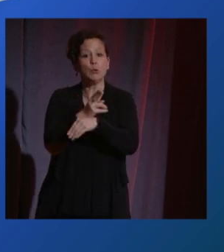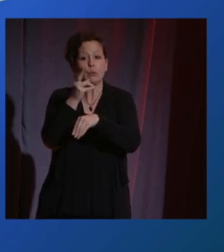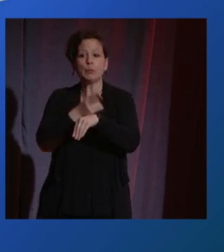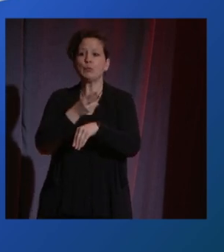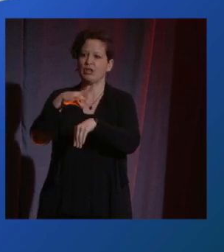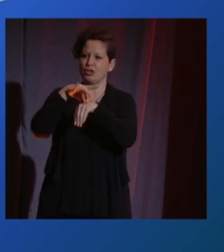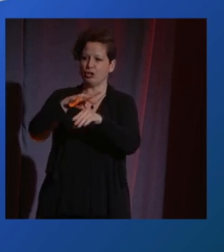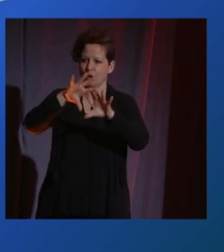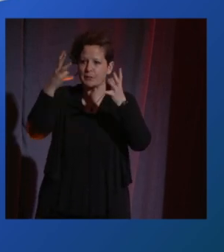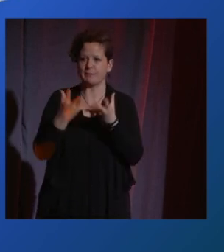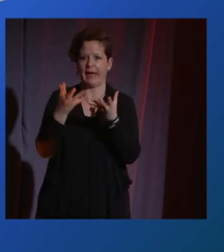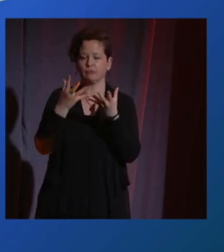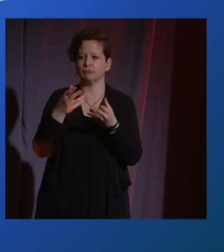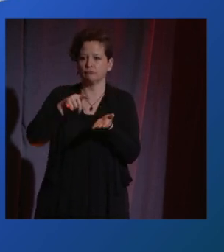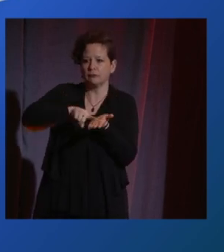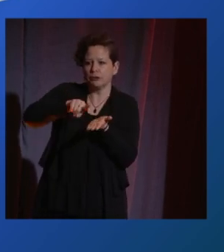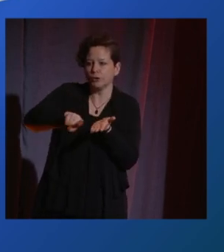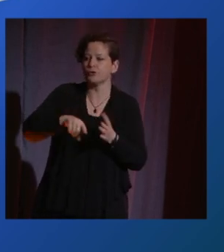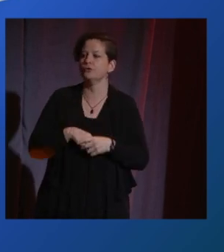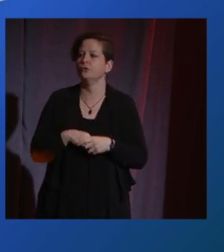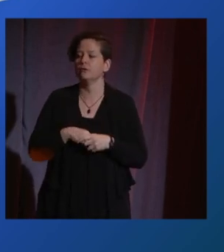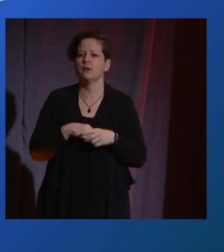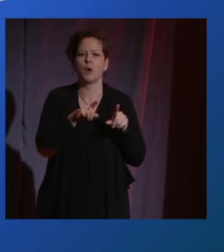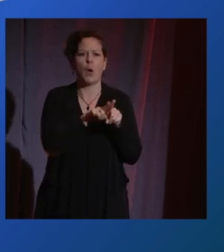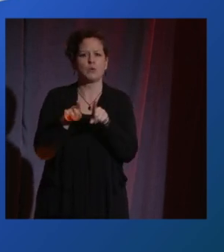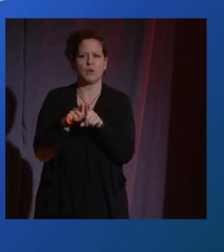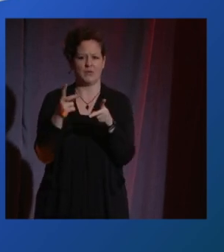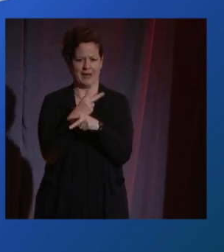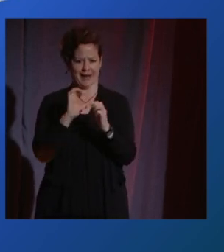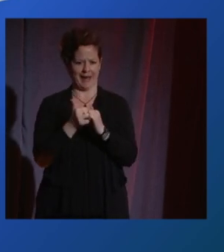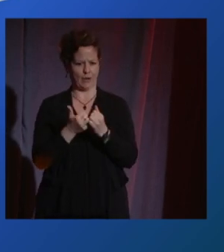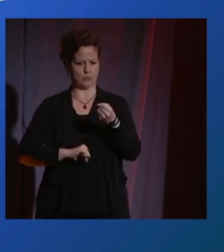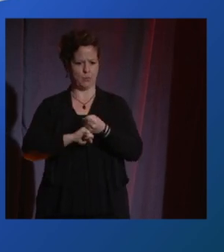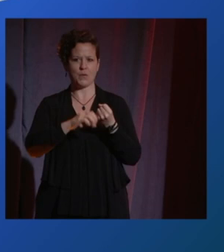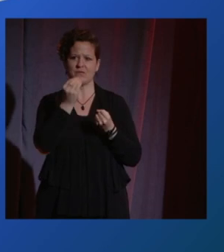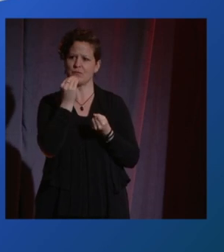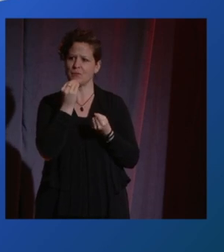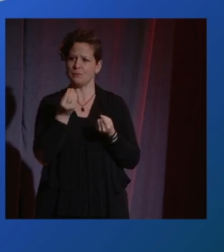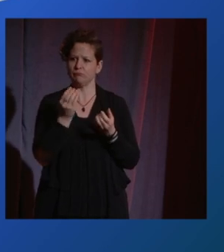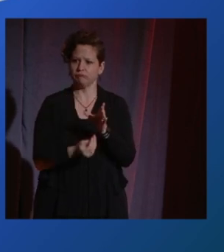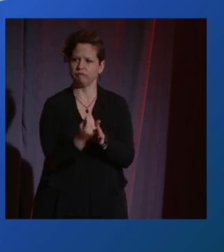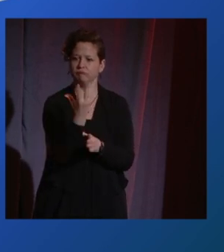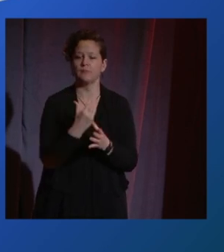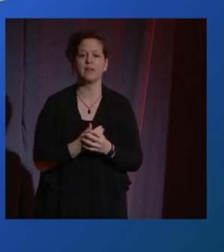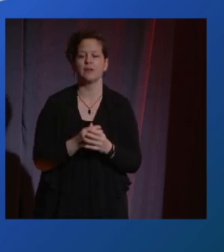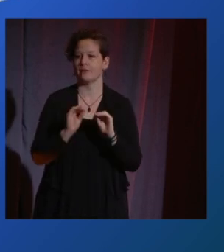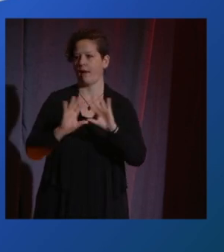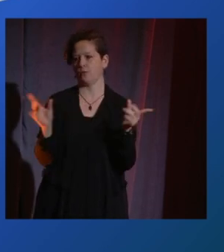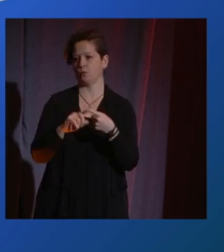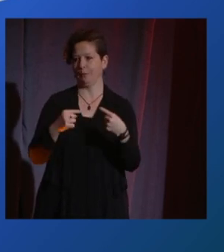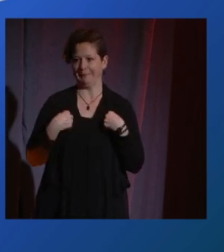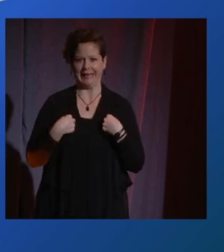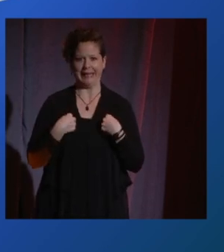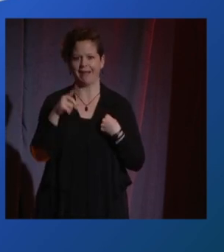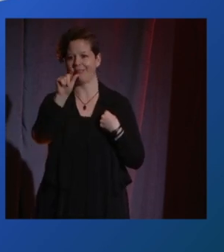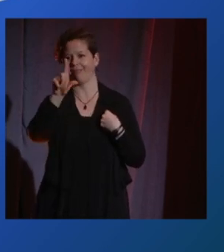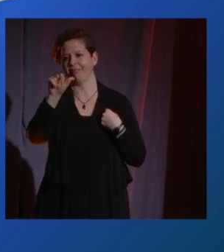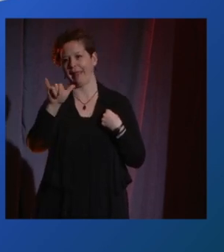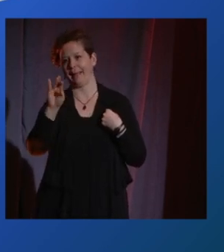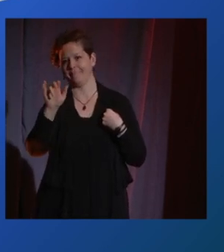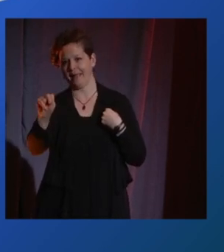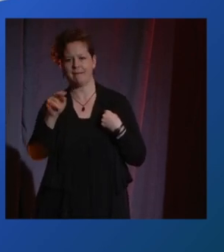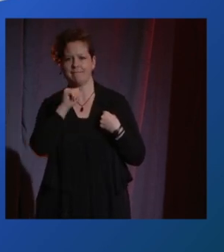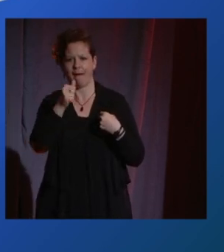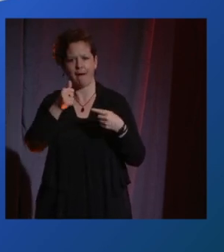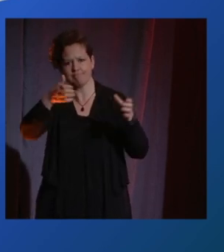to providing the food that humankind is going to need now so it's readily apparent to me as relative layman in this area